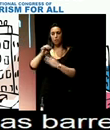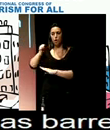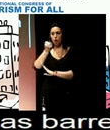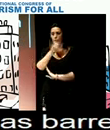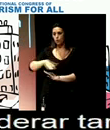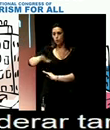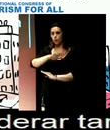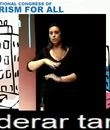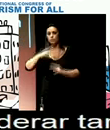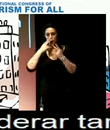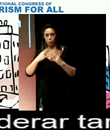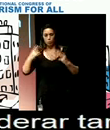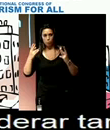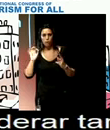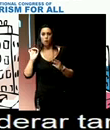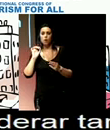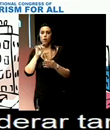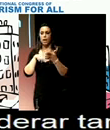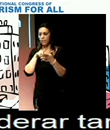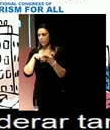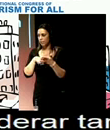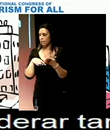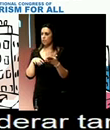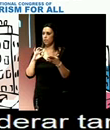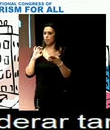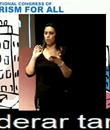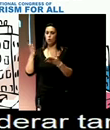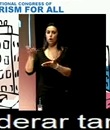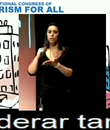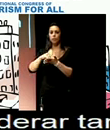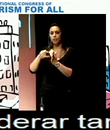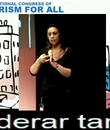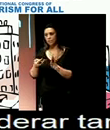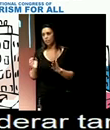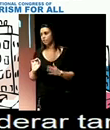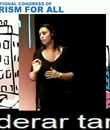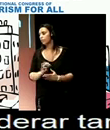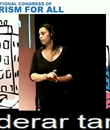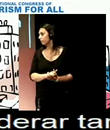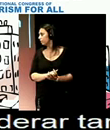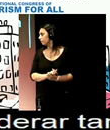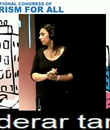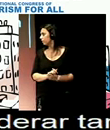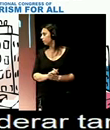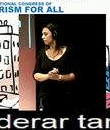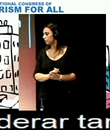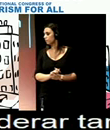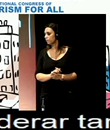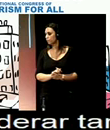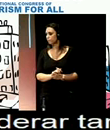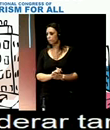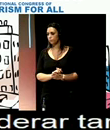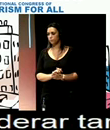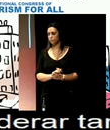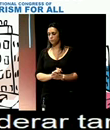of technical aids, etc., etc. And we do not we